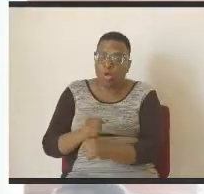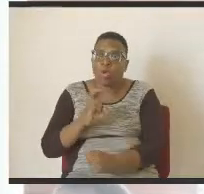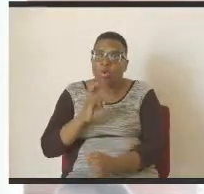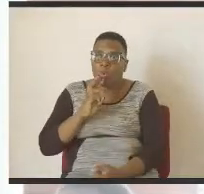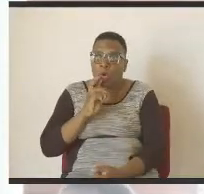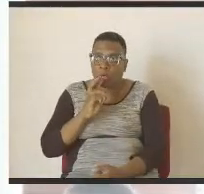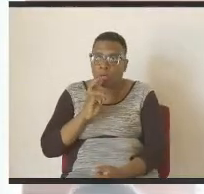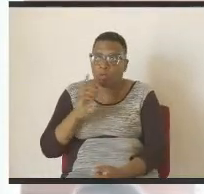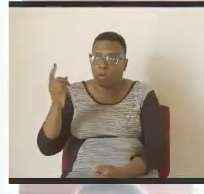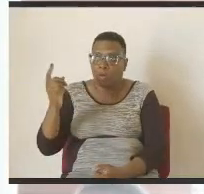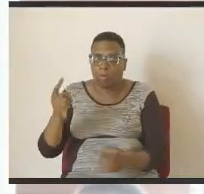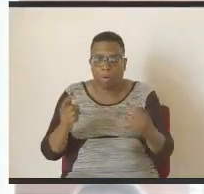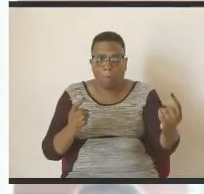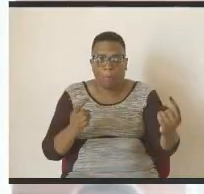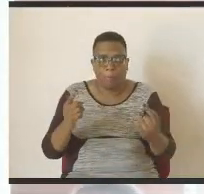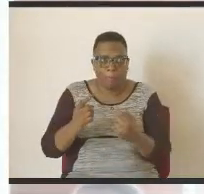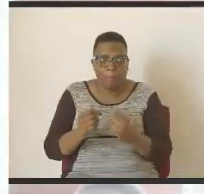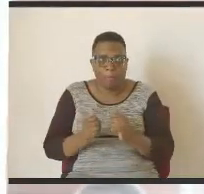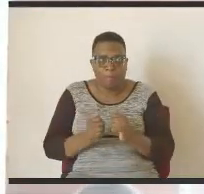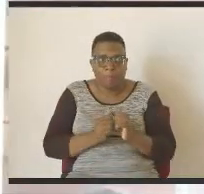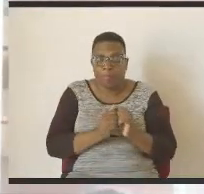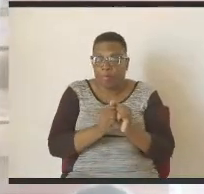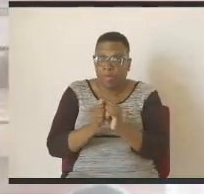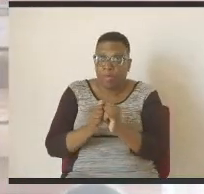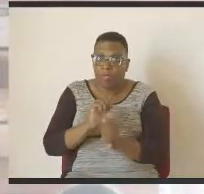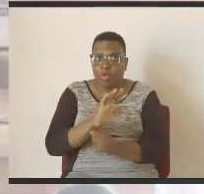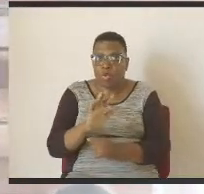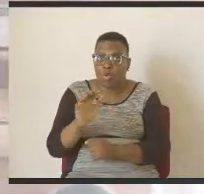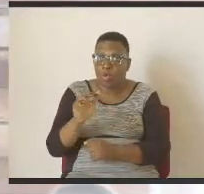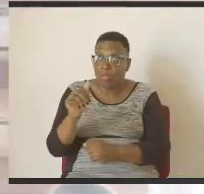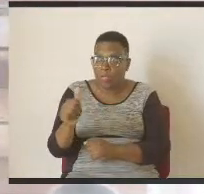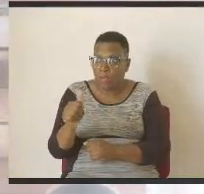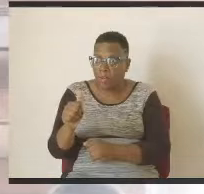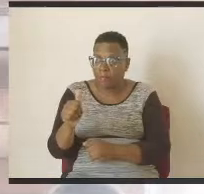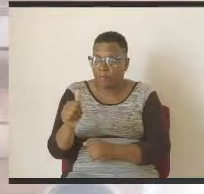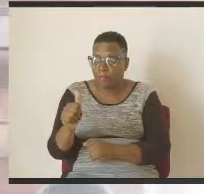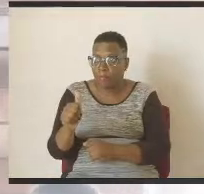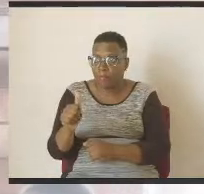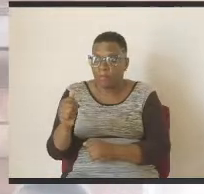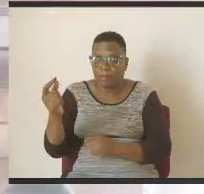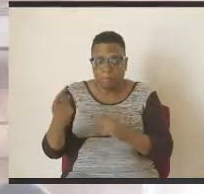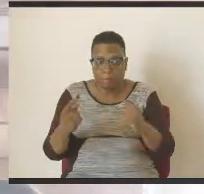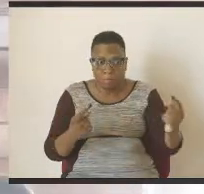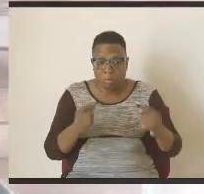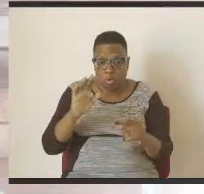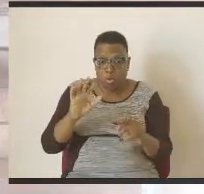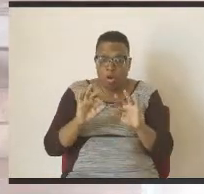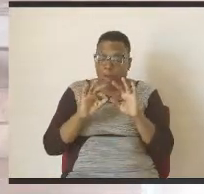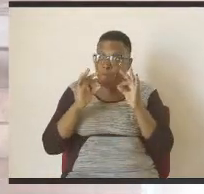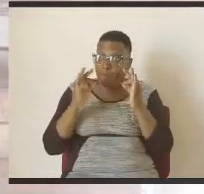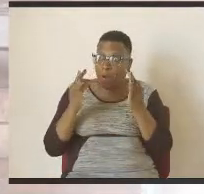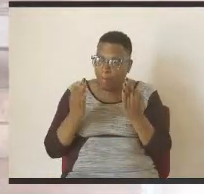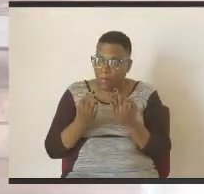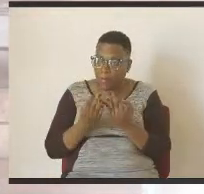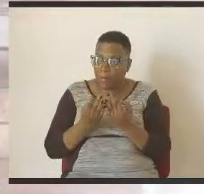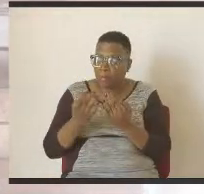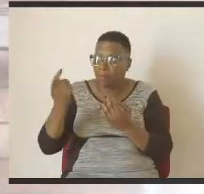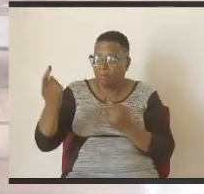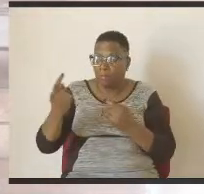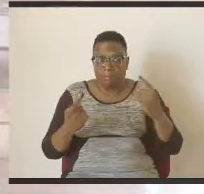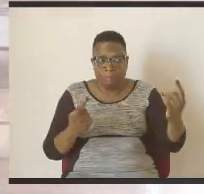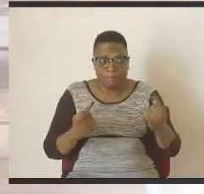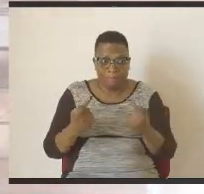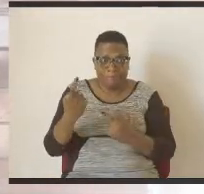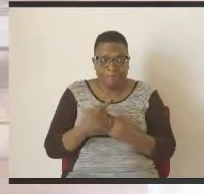Gather yourselves. Gather your family members. Gather your loved